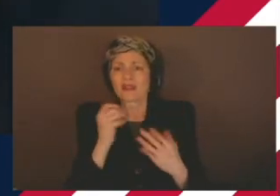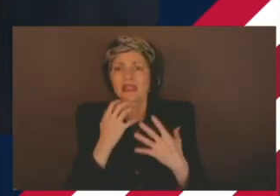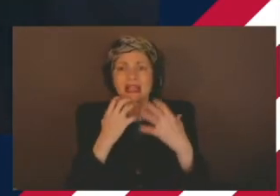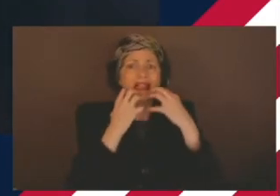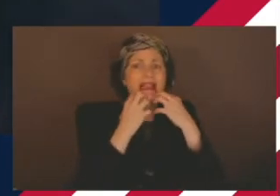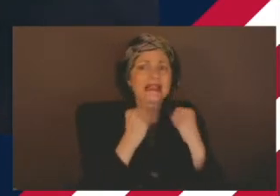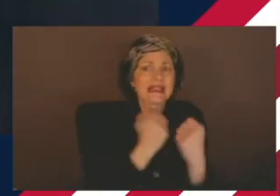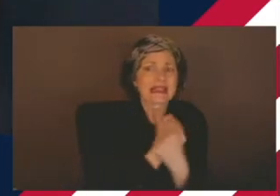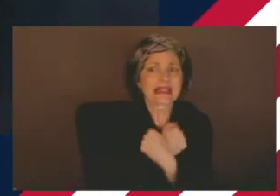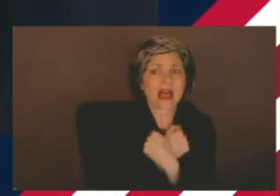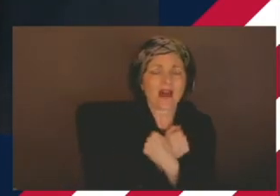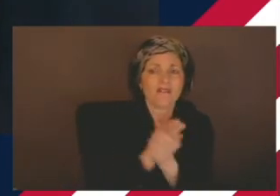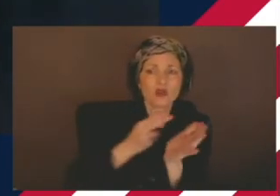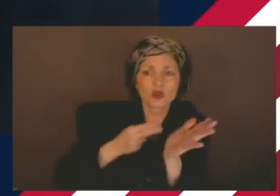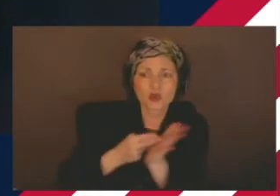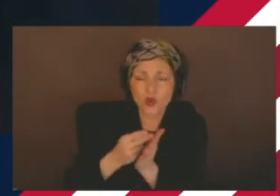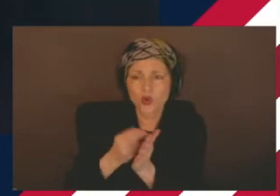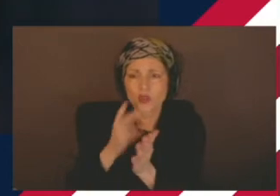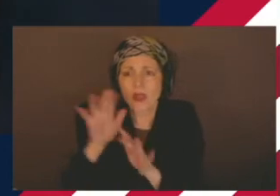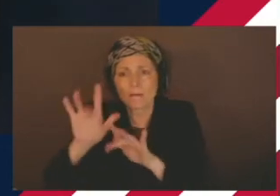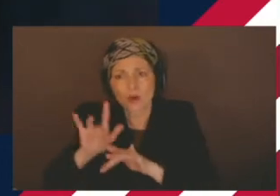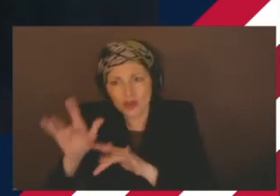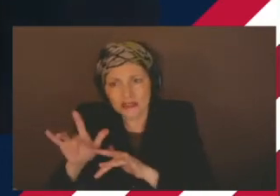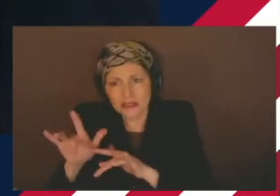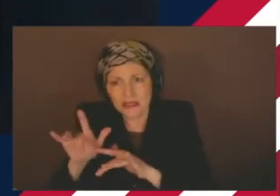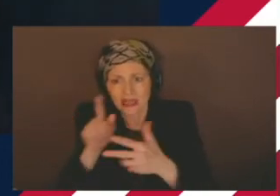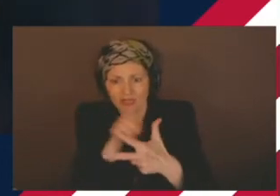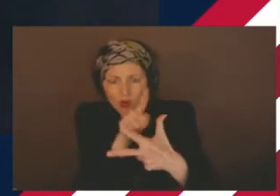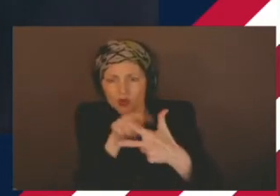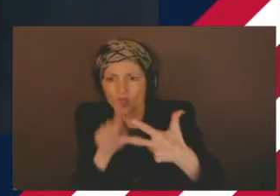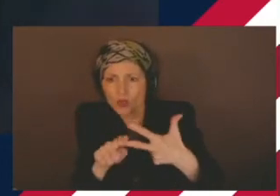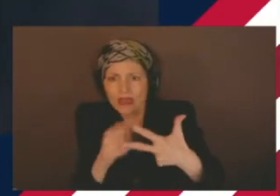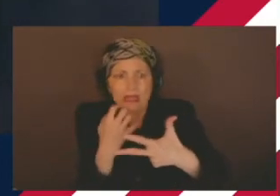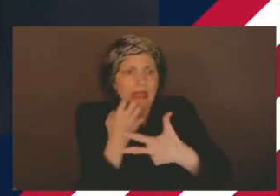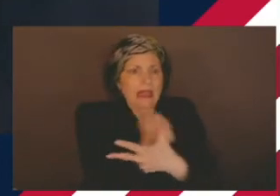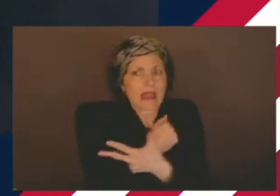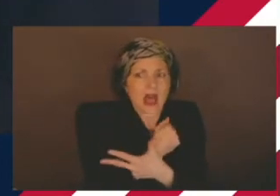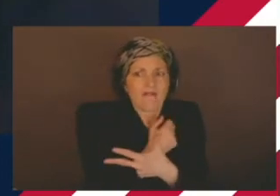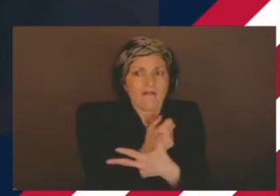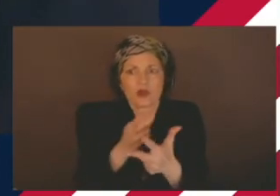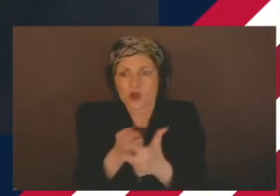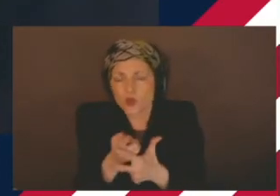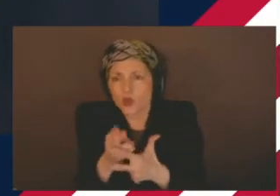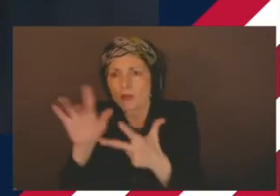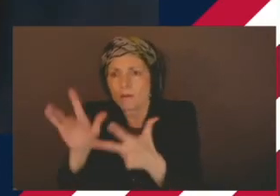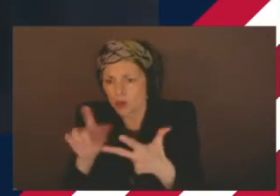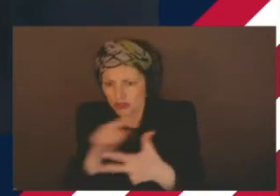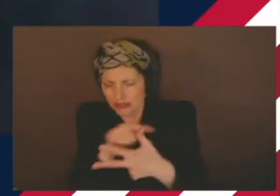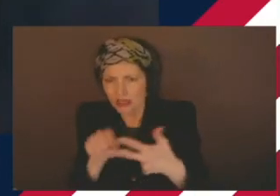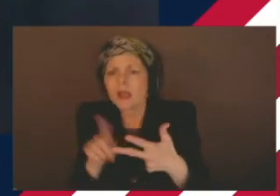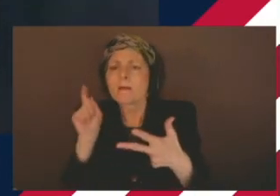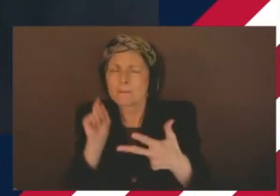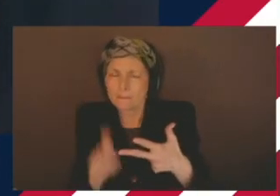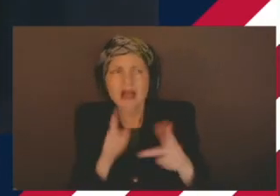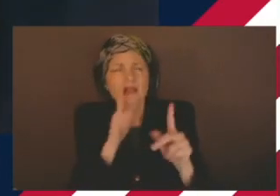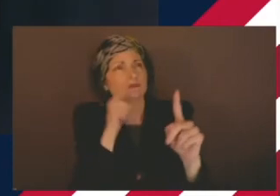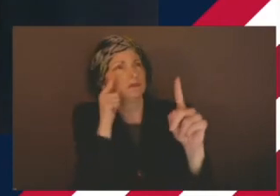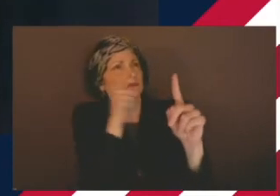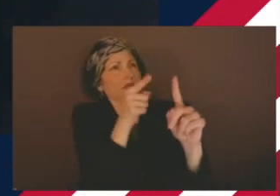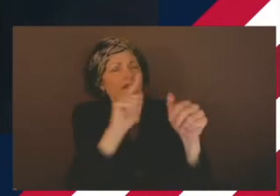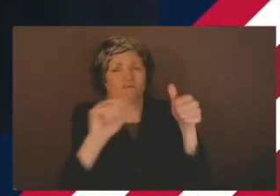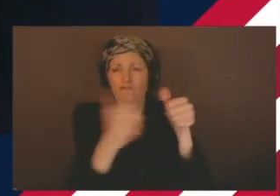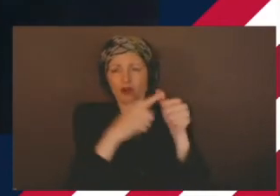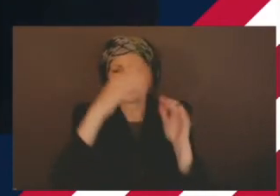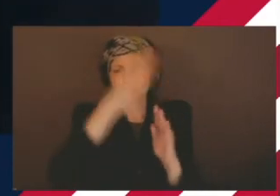of every piece of legislation. And if that piece of legislation doesn't live up to those ideals, then it has no place in this